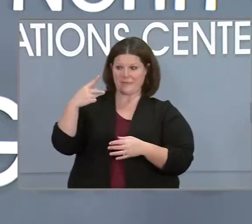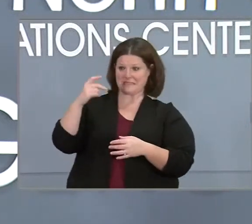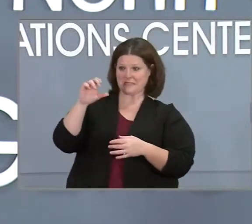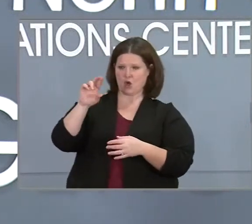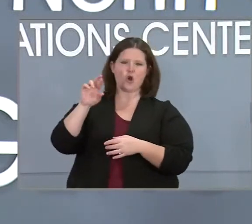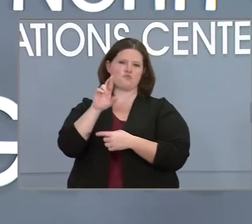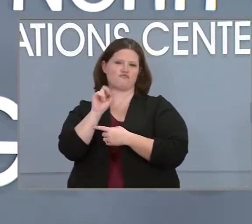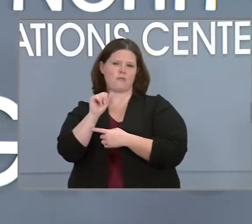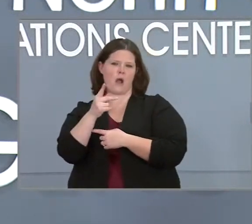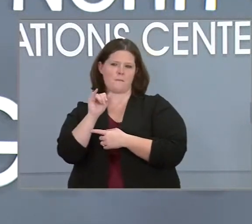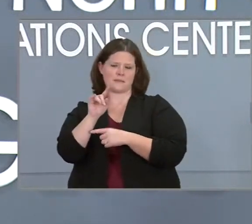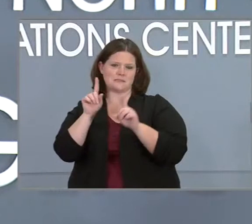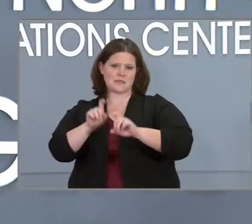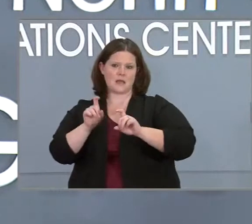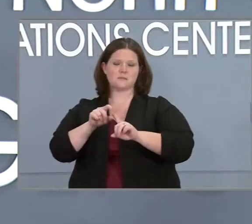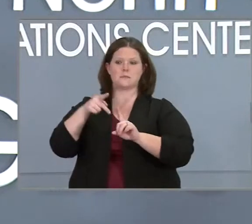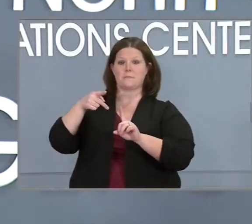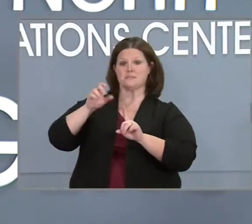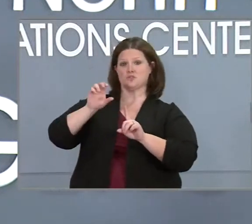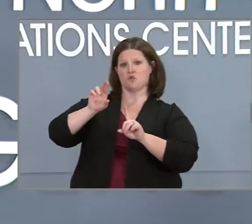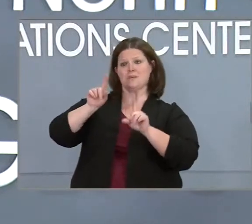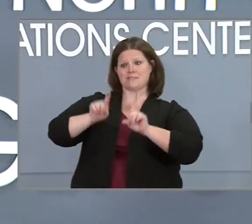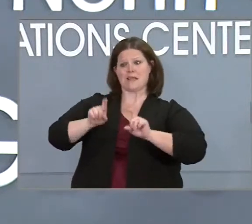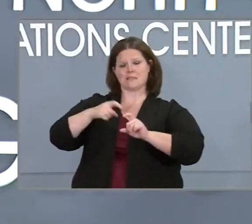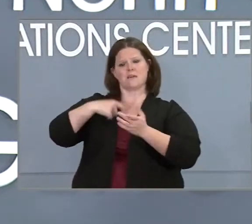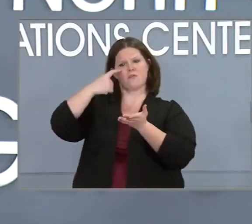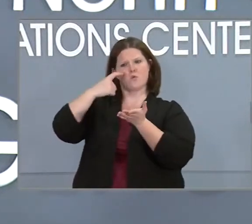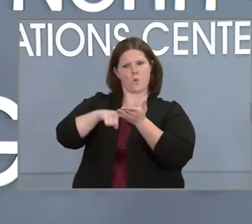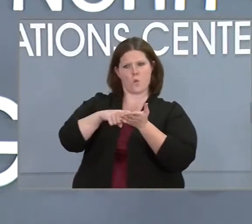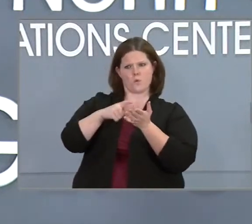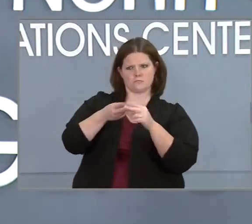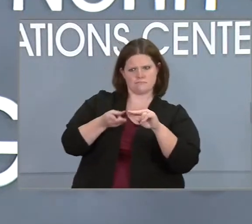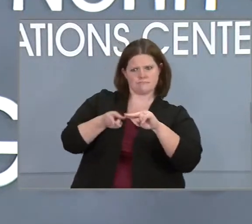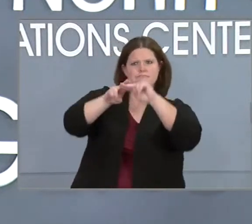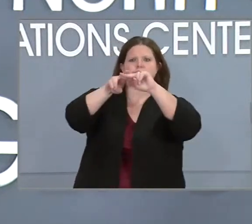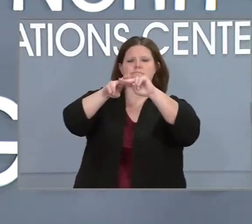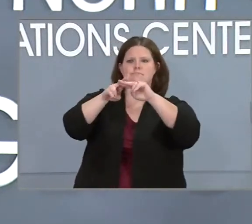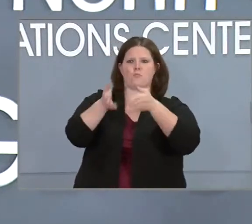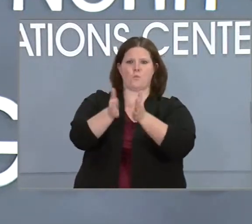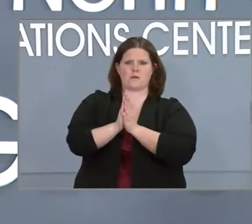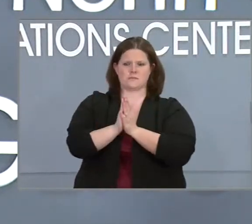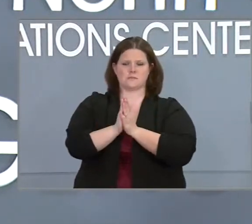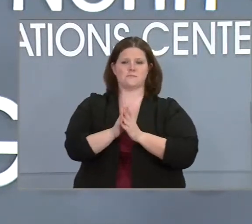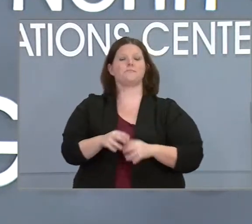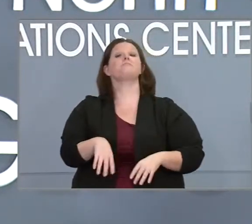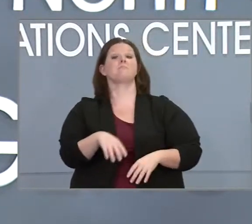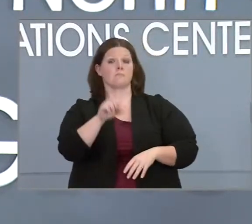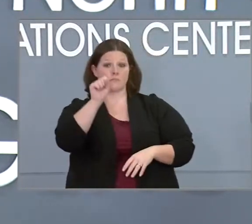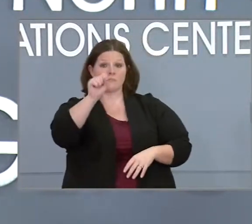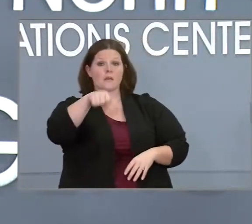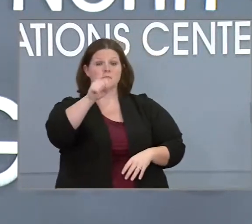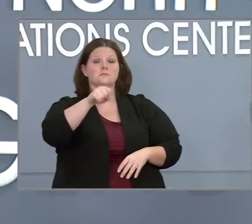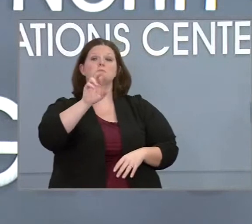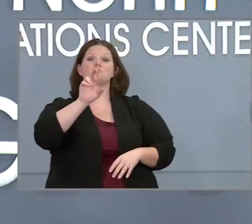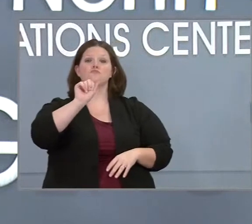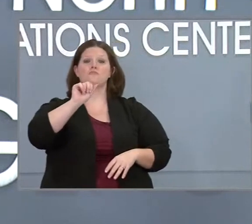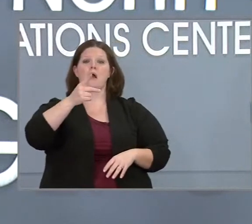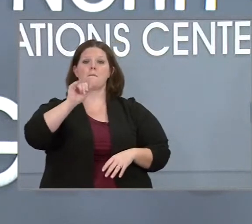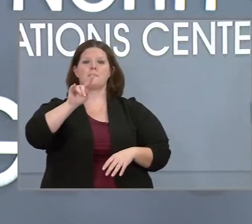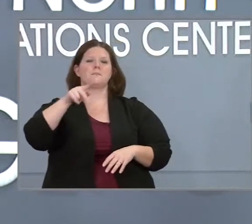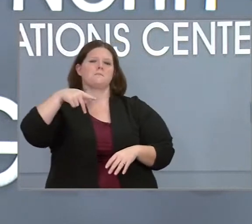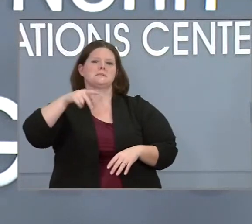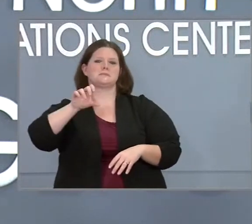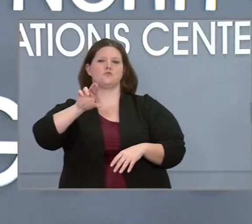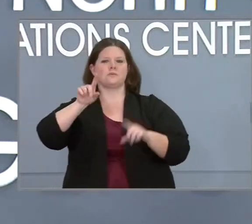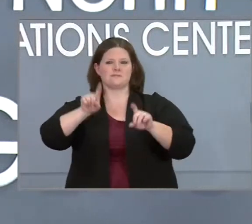now? I saw that in the past week they've kind of gone up. Yes, rapid tests are available for